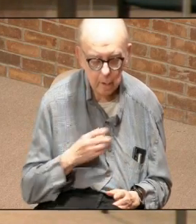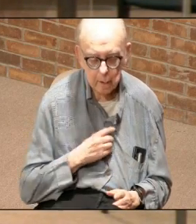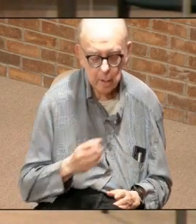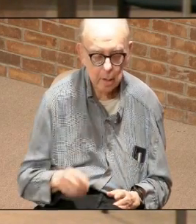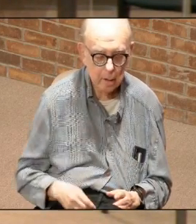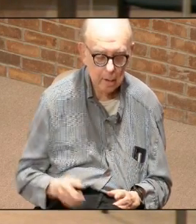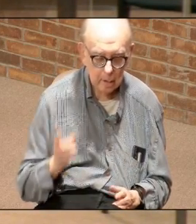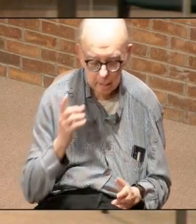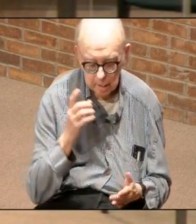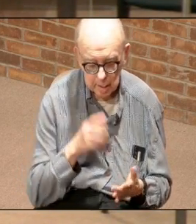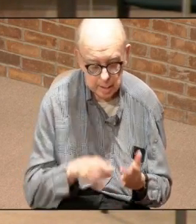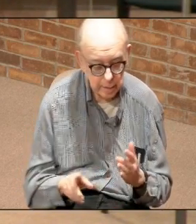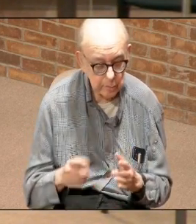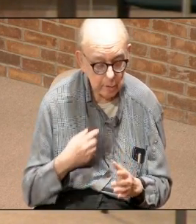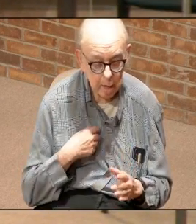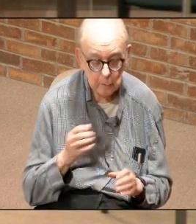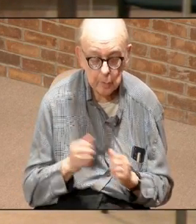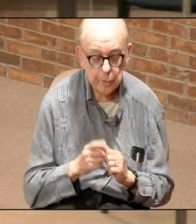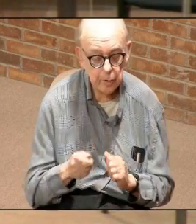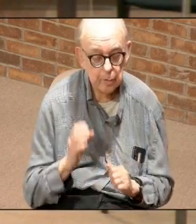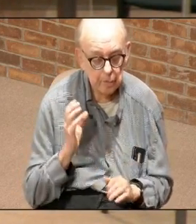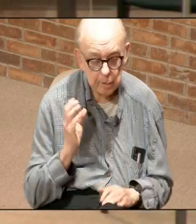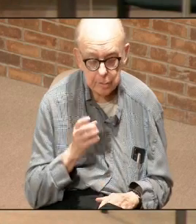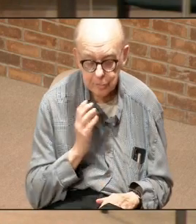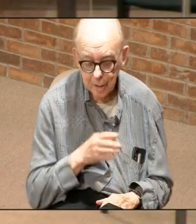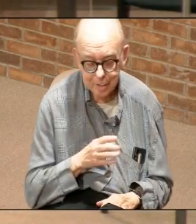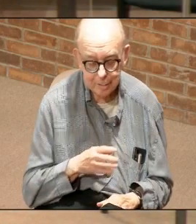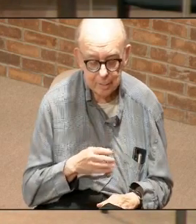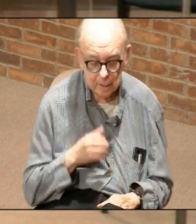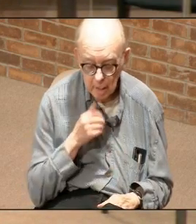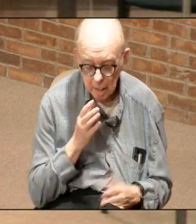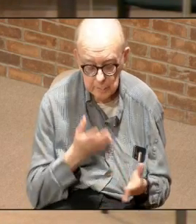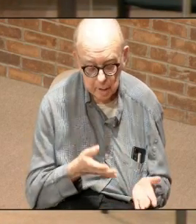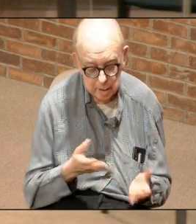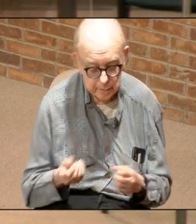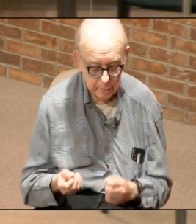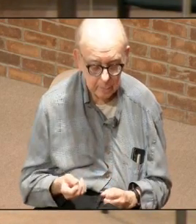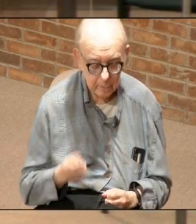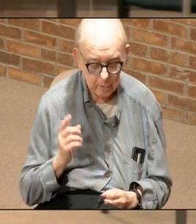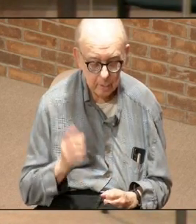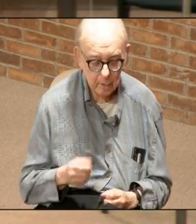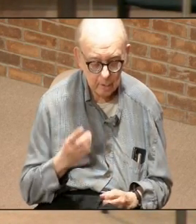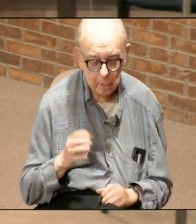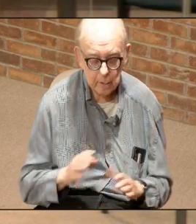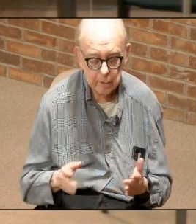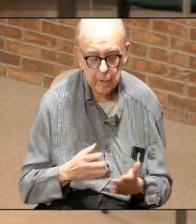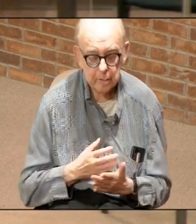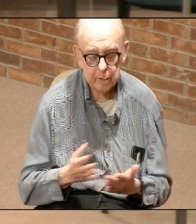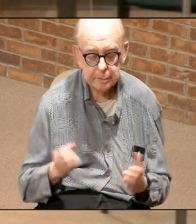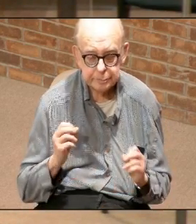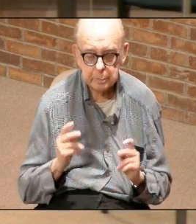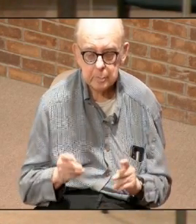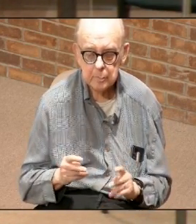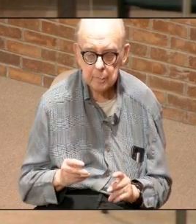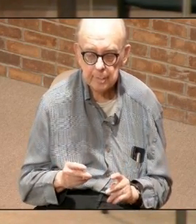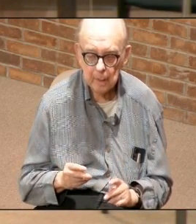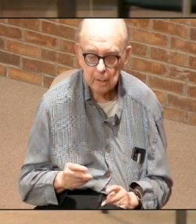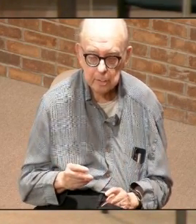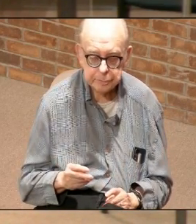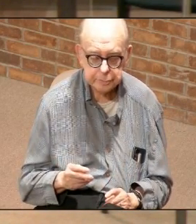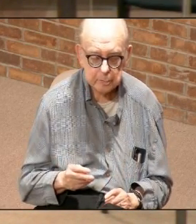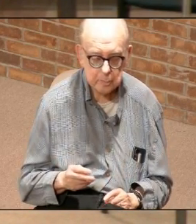guess what? I'm with you, Chuck. I'm not leaving you. And we need to do these things, okay? And